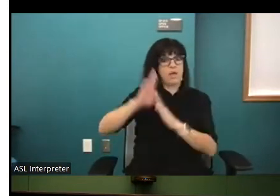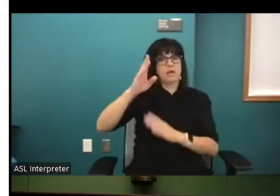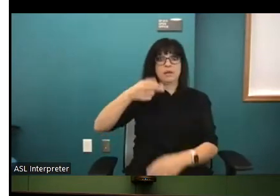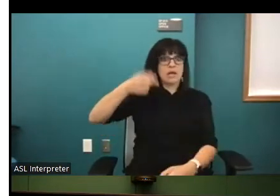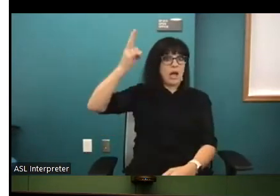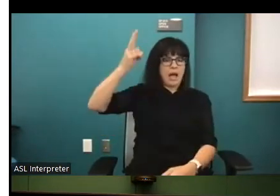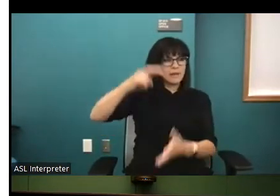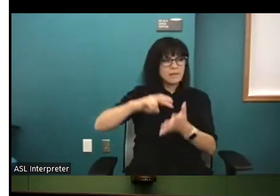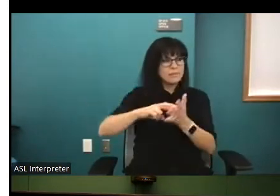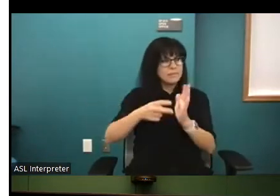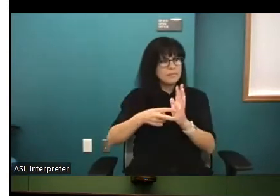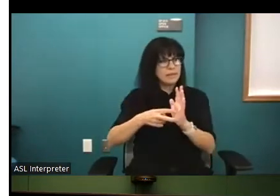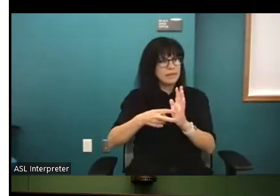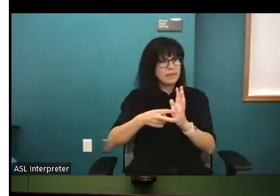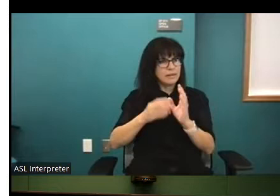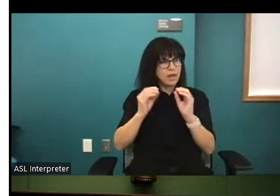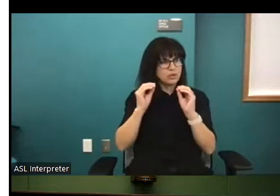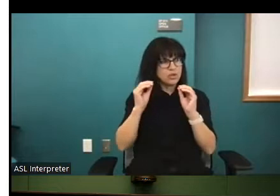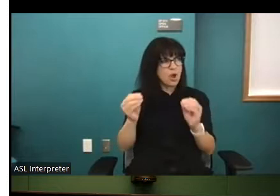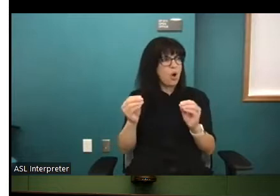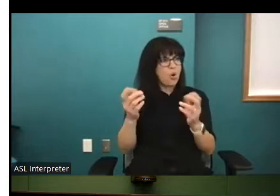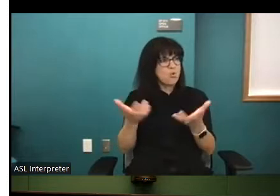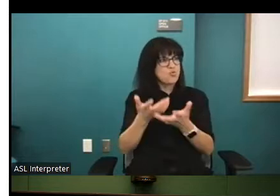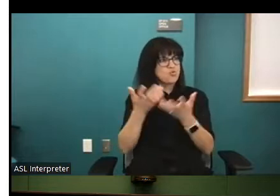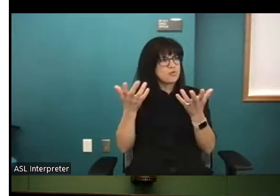meaning I'm not getting any